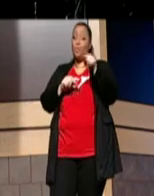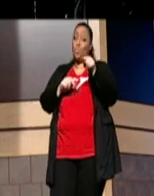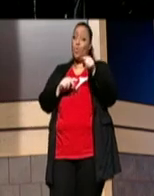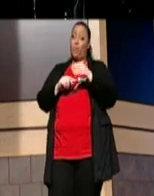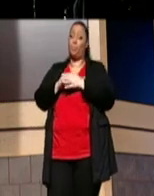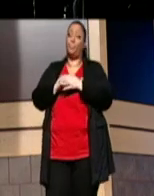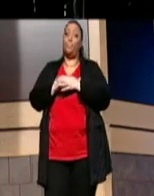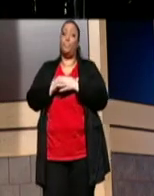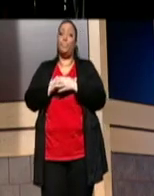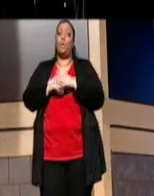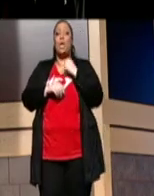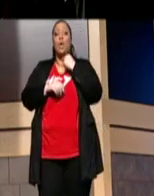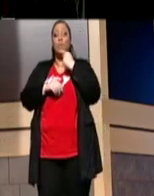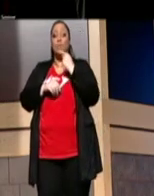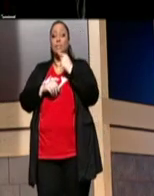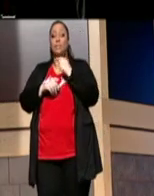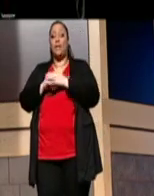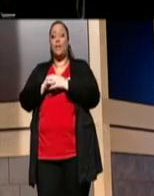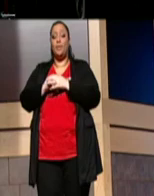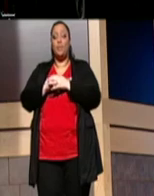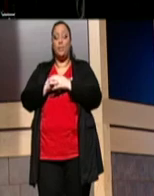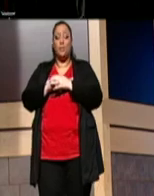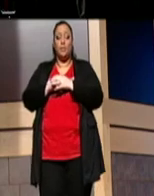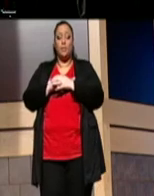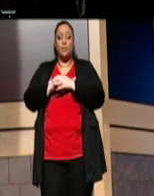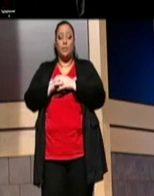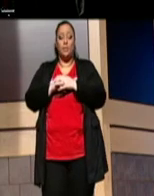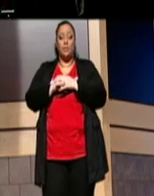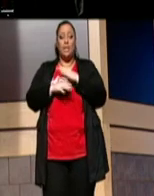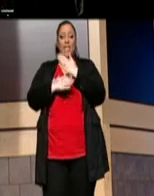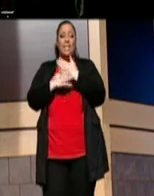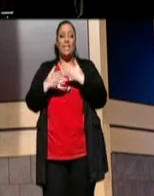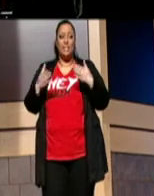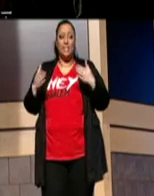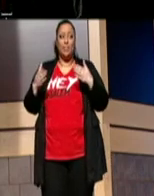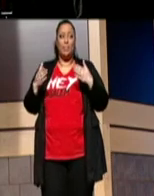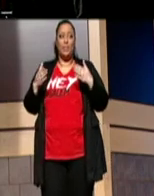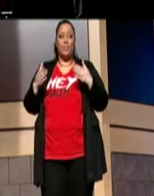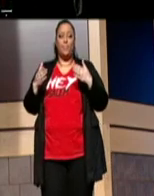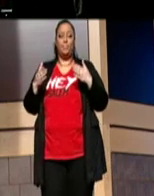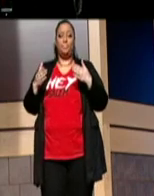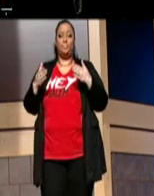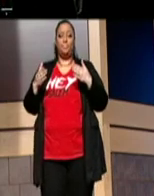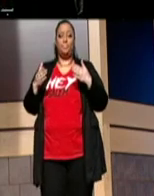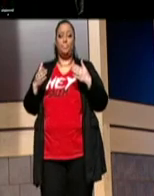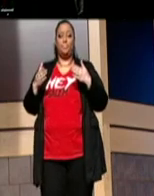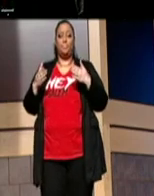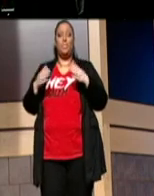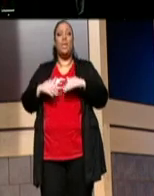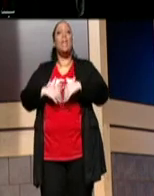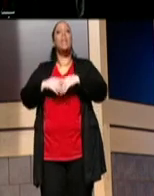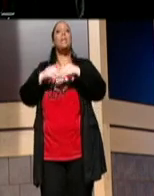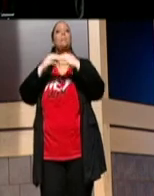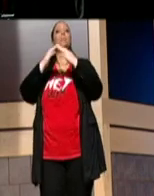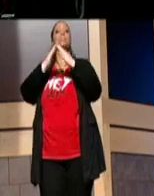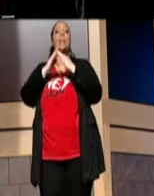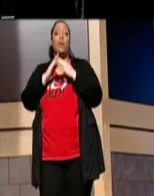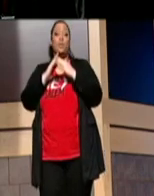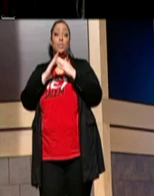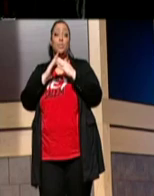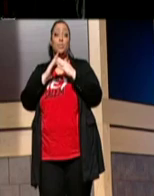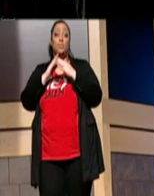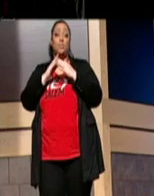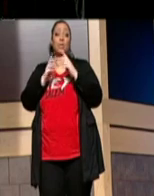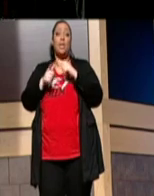like to say this, Solomon was the wisest man. He did something that really impressed God. He built a house for God. Mm.